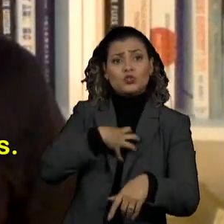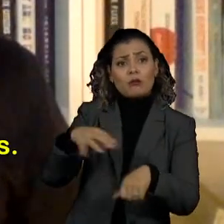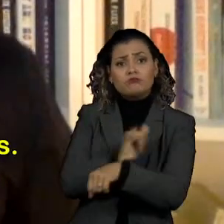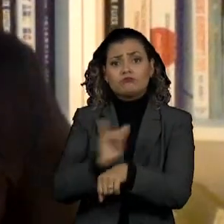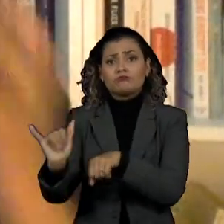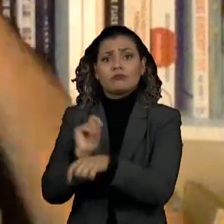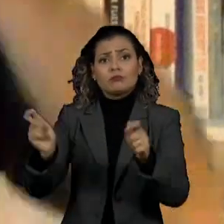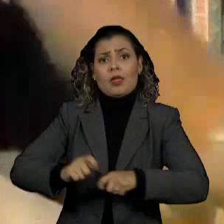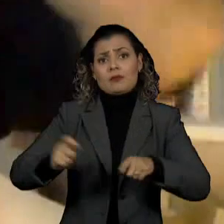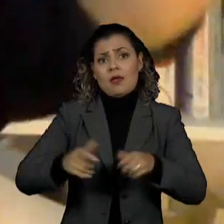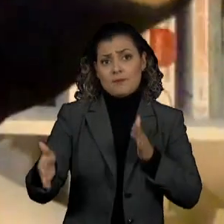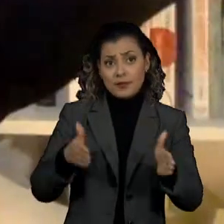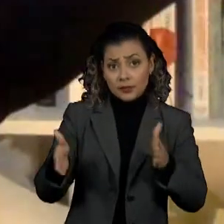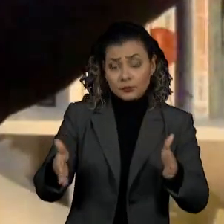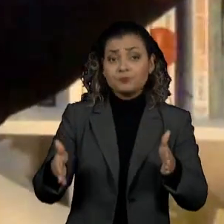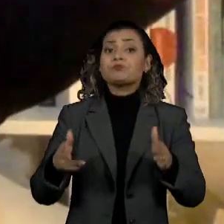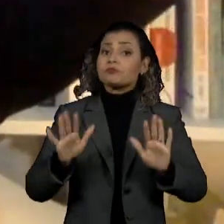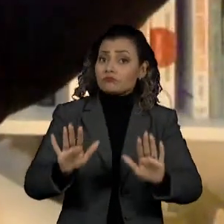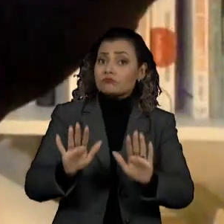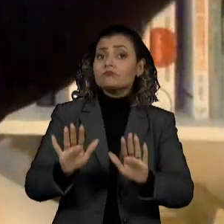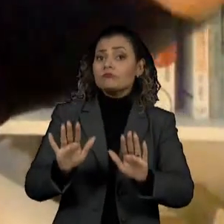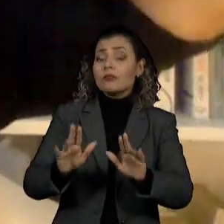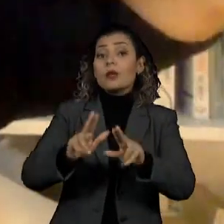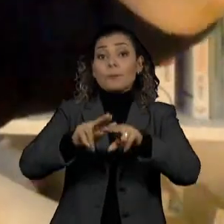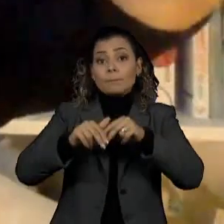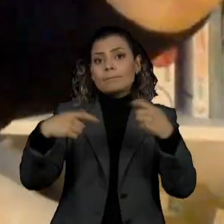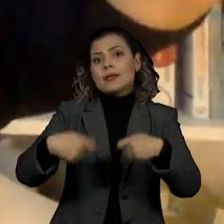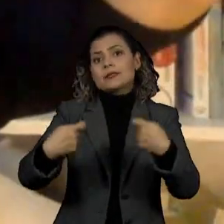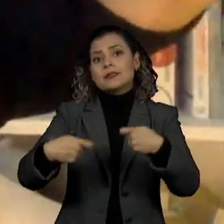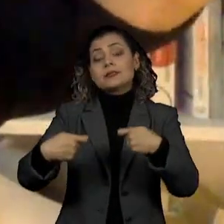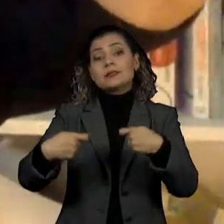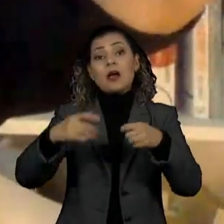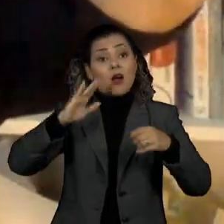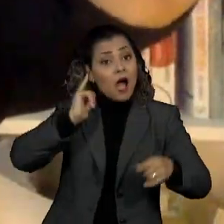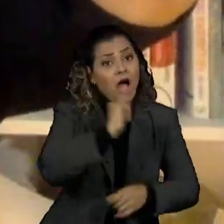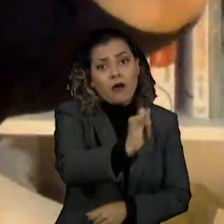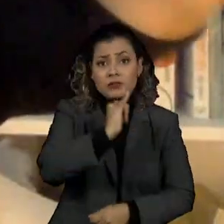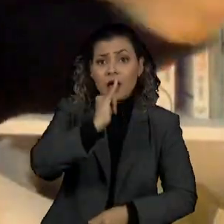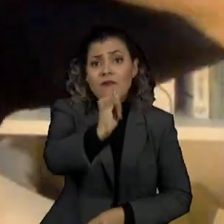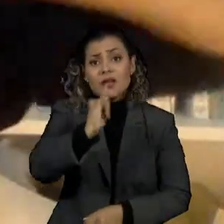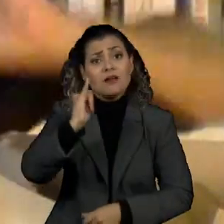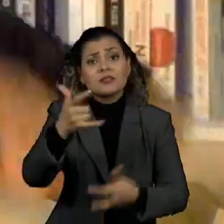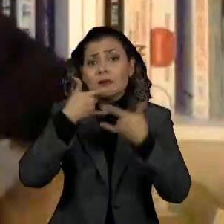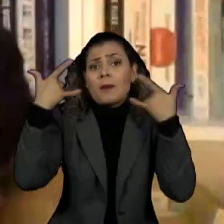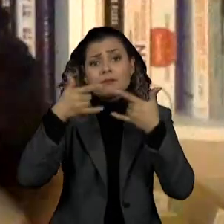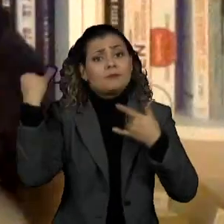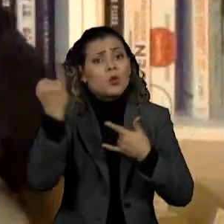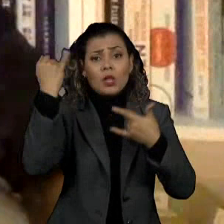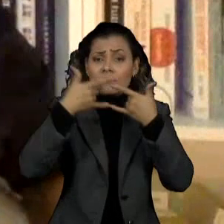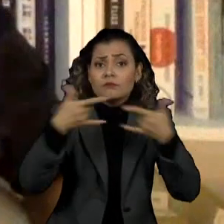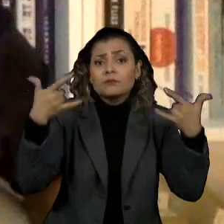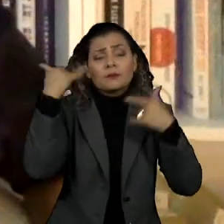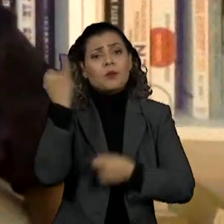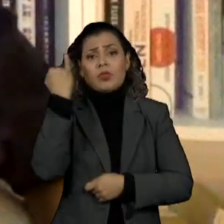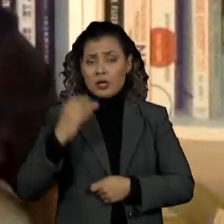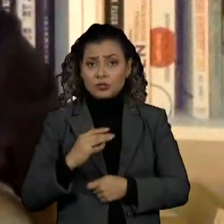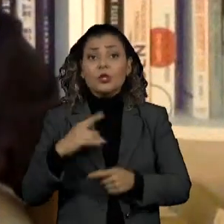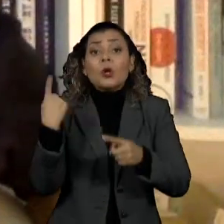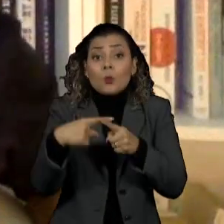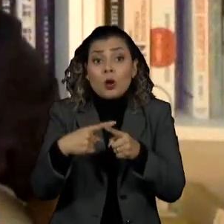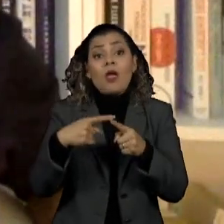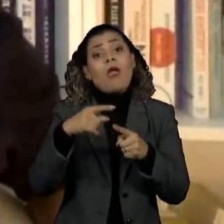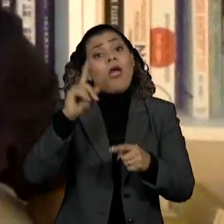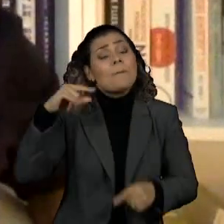have. This is why we keep reemphasizing and emphasizing the value of masks, because that is crucial